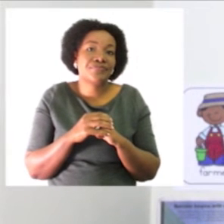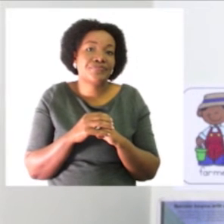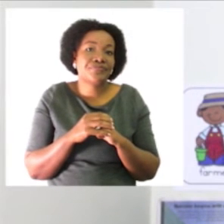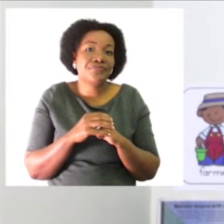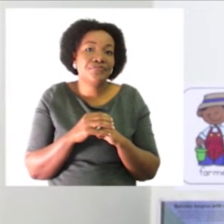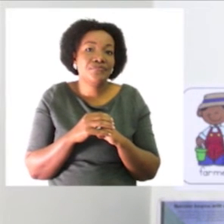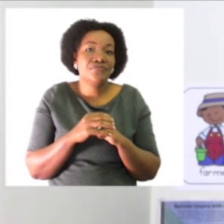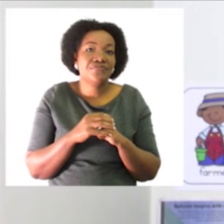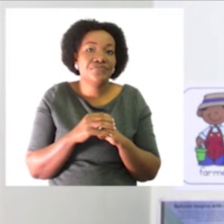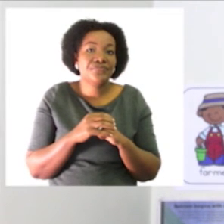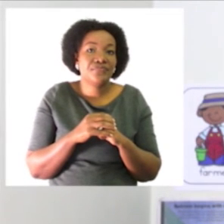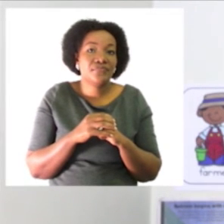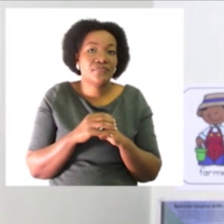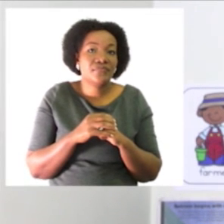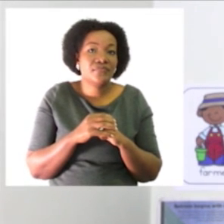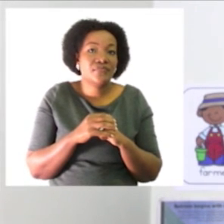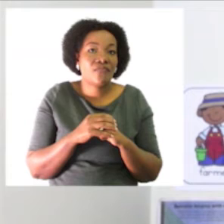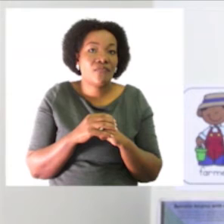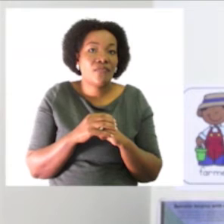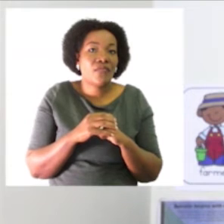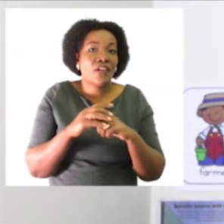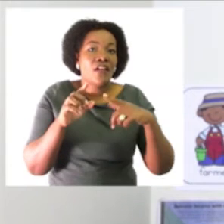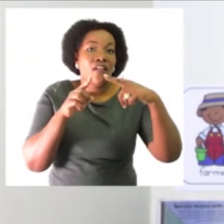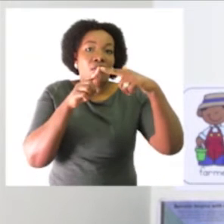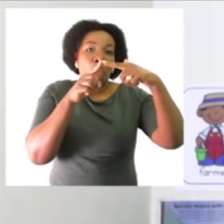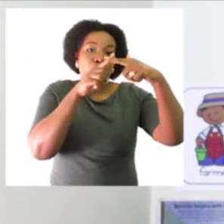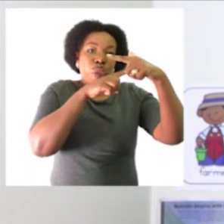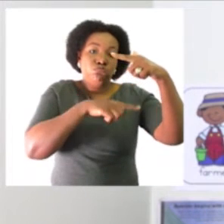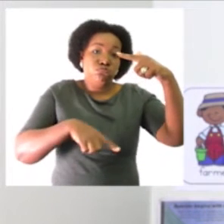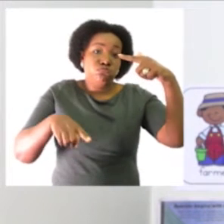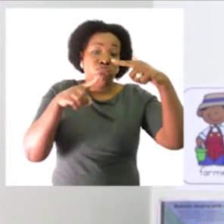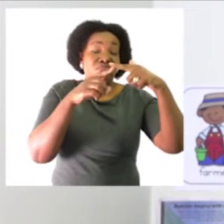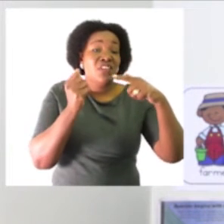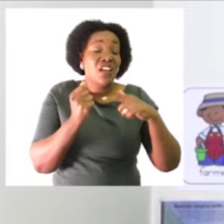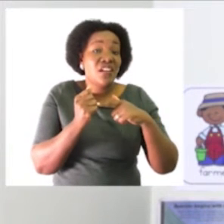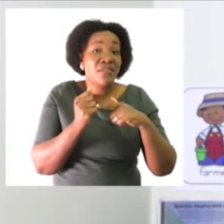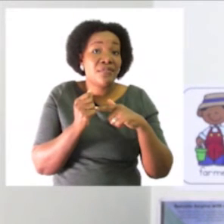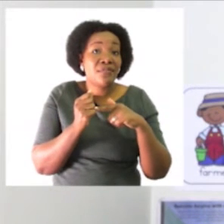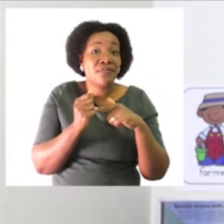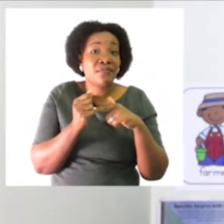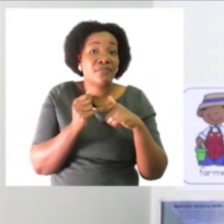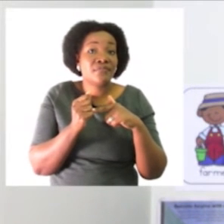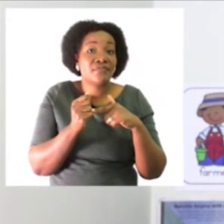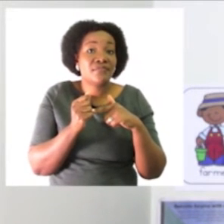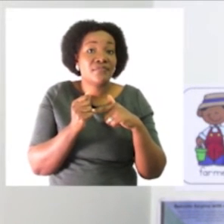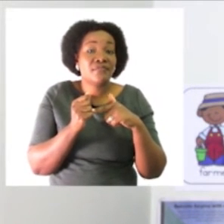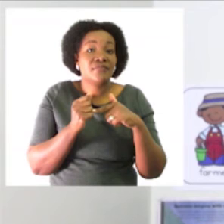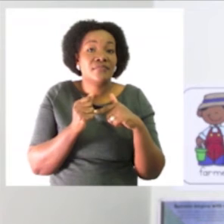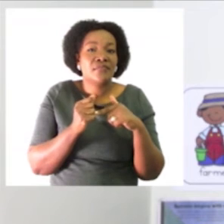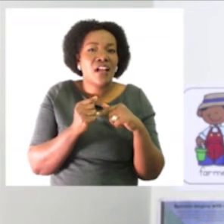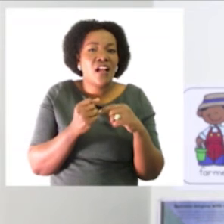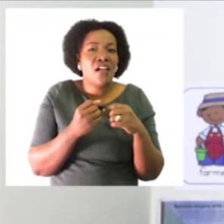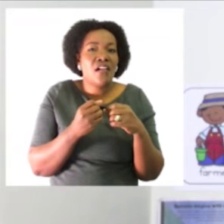in practical, say for example, we have a circle. Now, whole of this circle